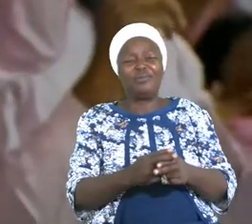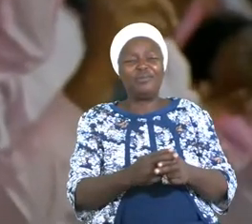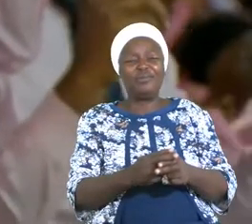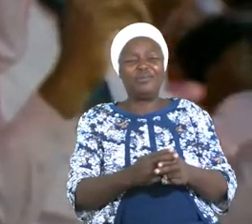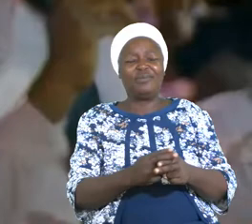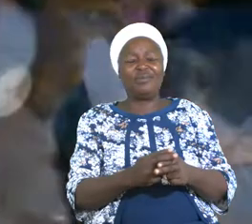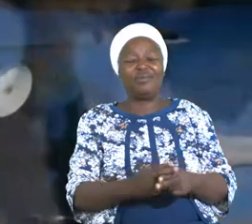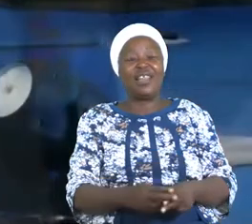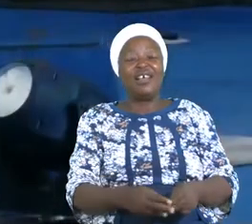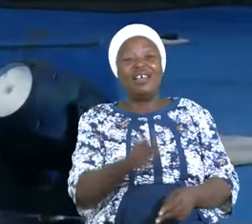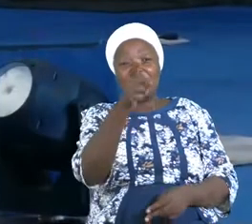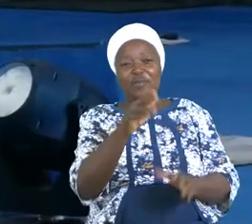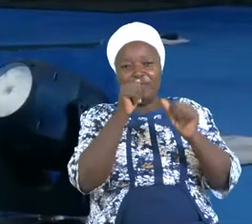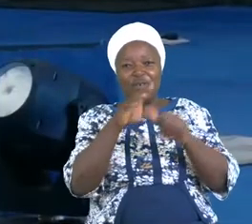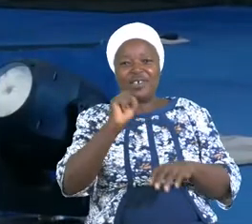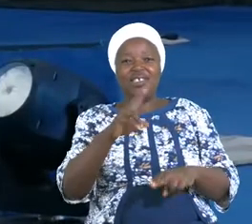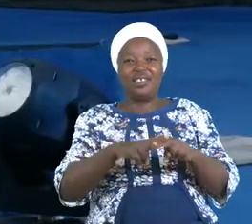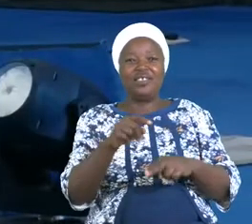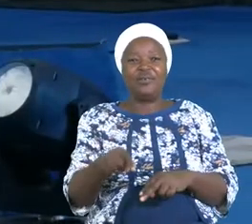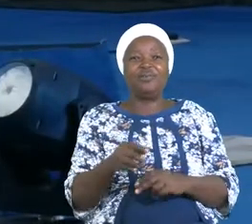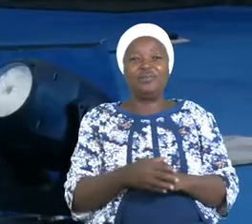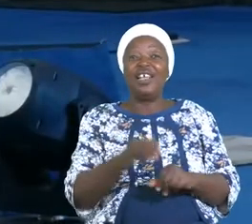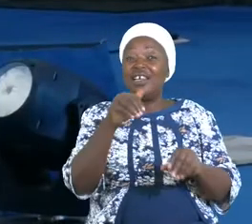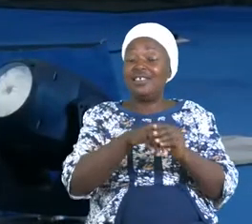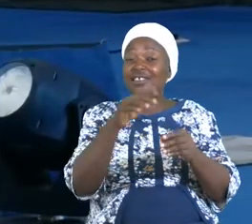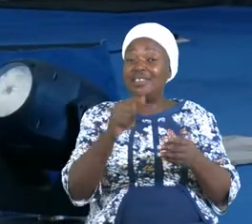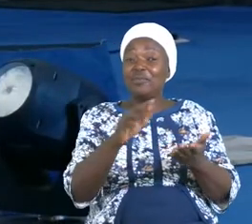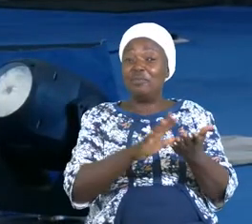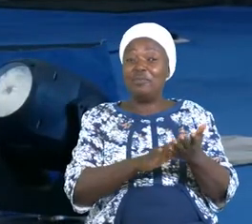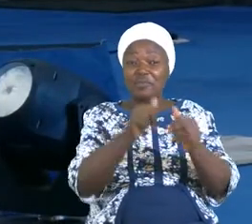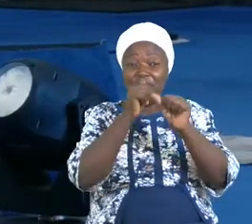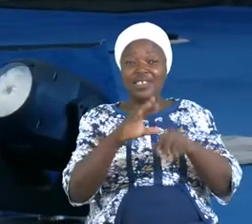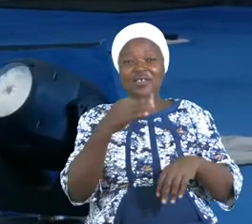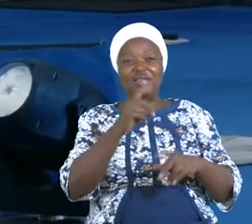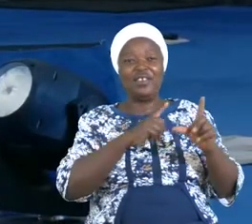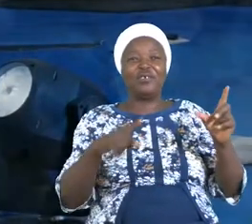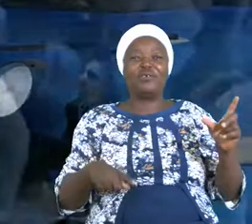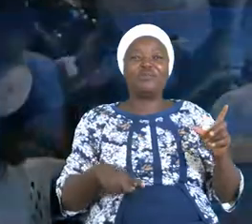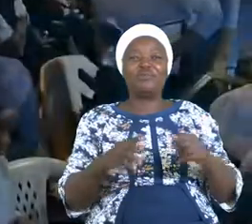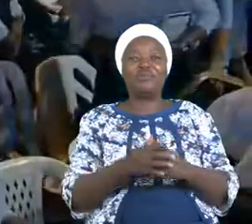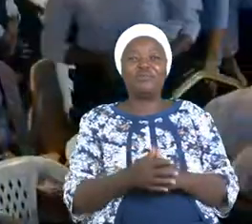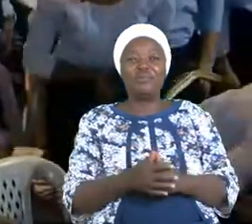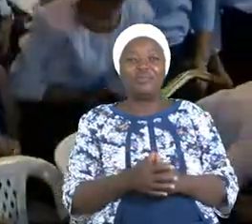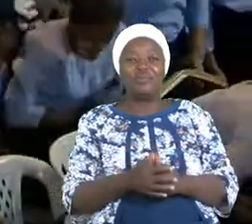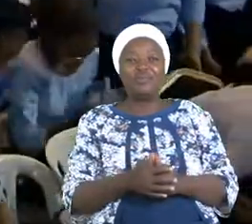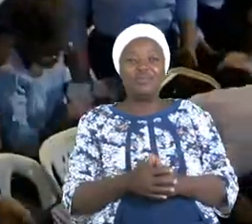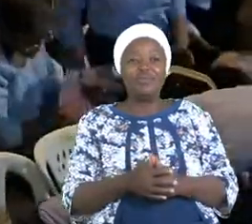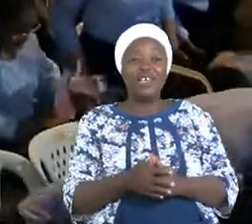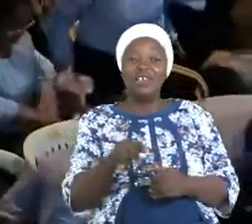God bless you. You can sit down in the blessing of the Lord. In the evening